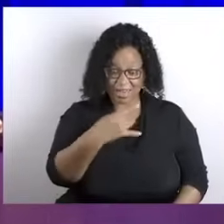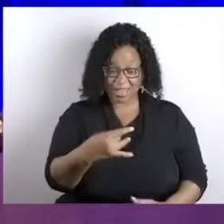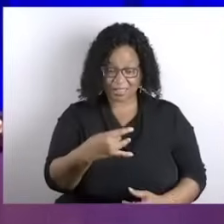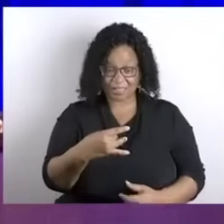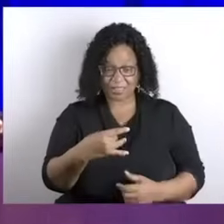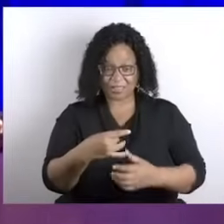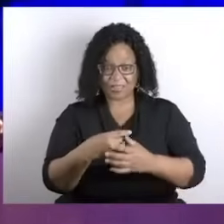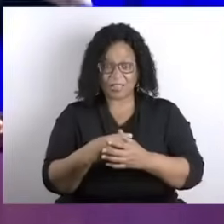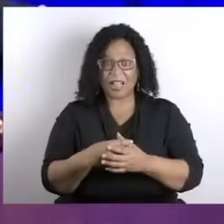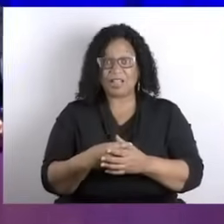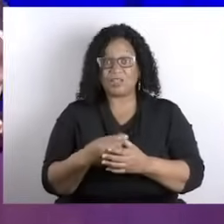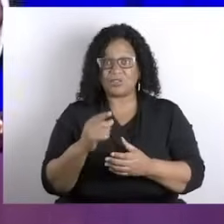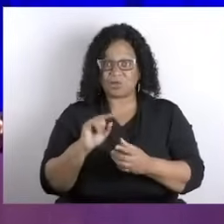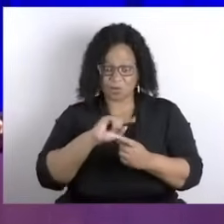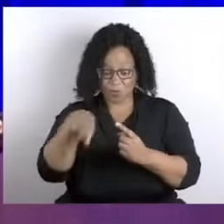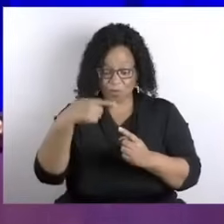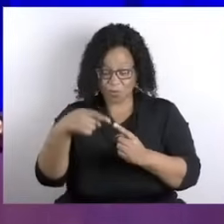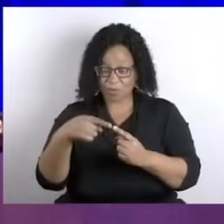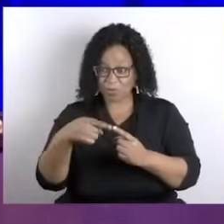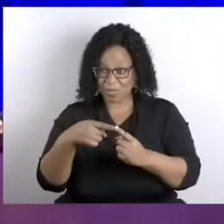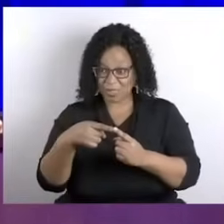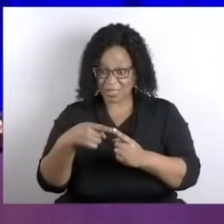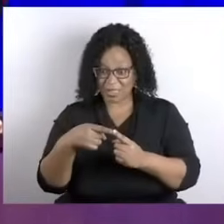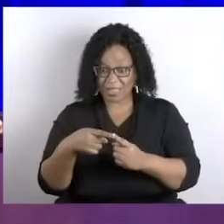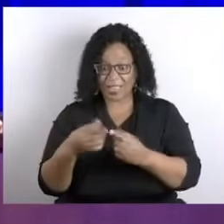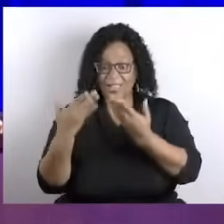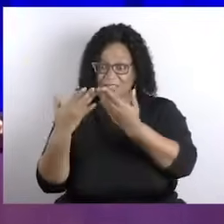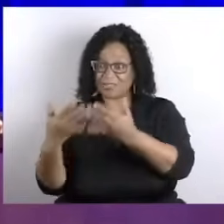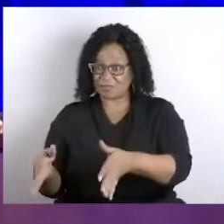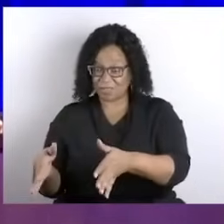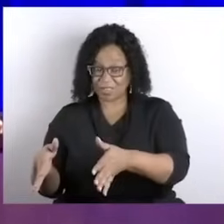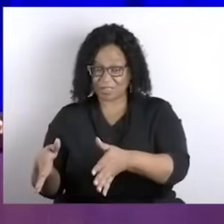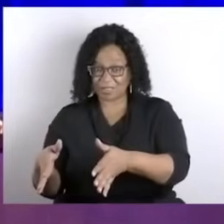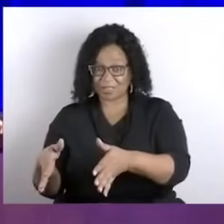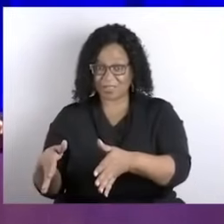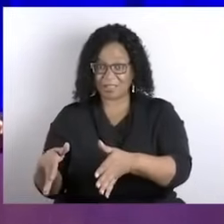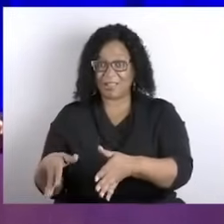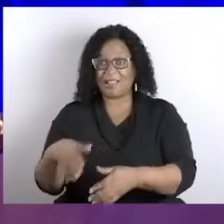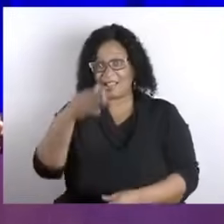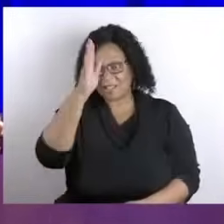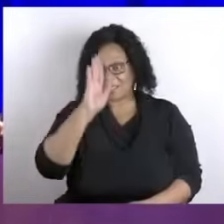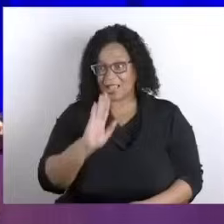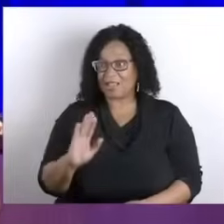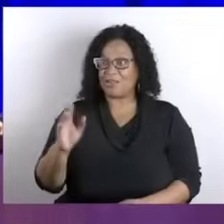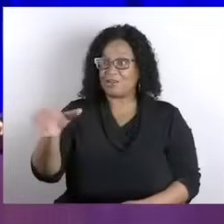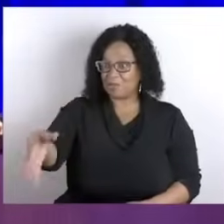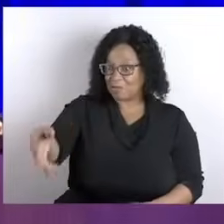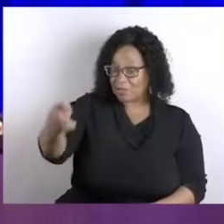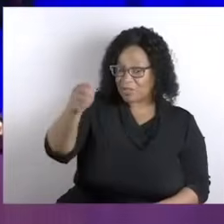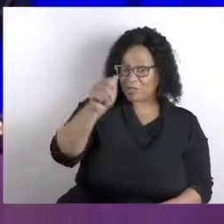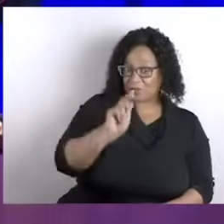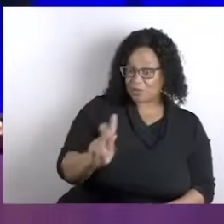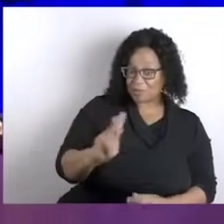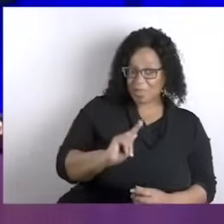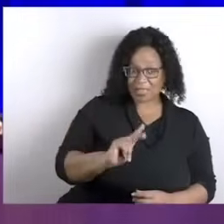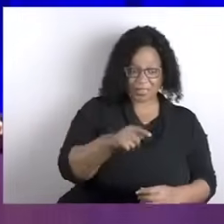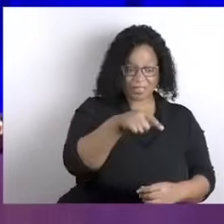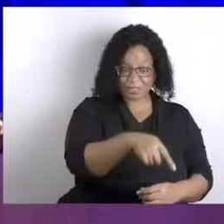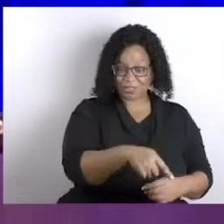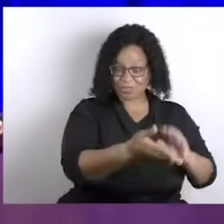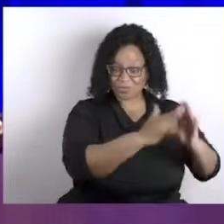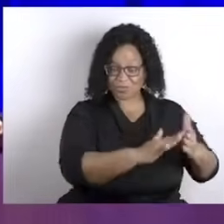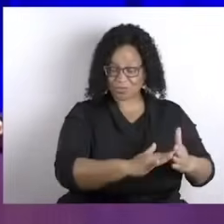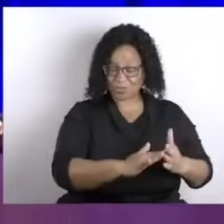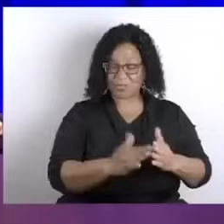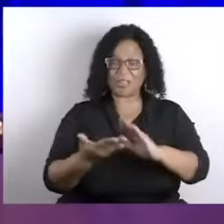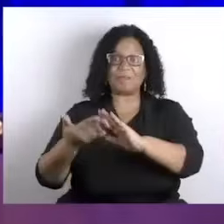of exile is over, I'm going to bring you back to Jerusalem and Judah. Don't miss it. I said he's going to bring